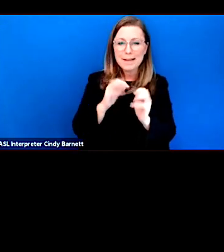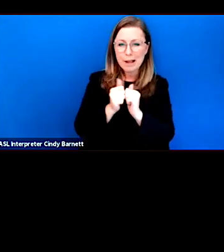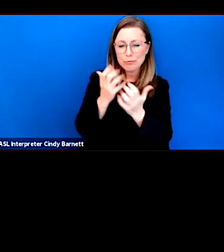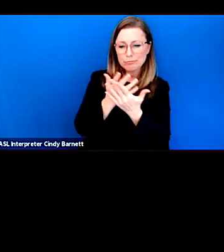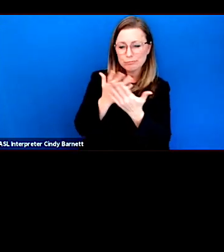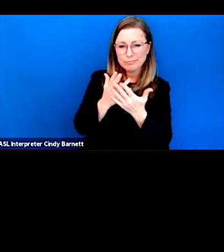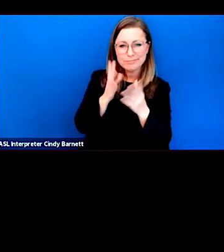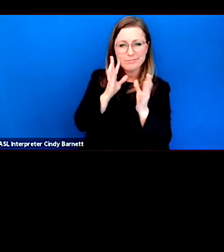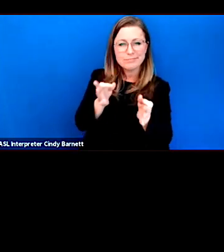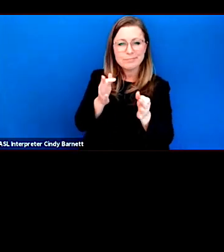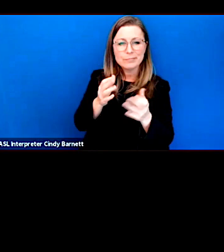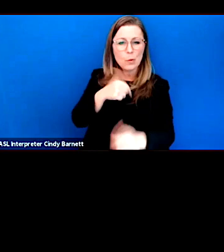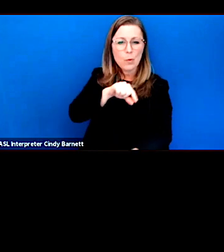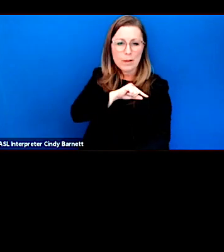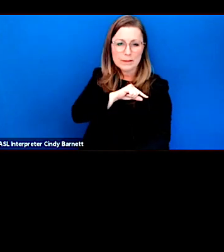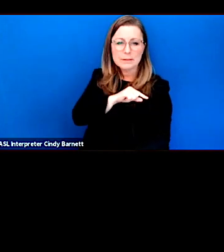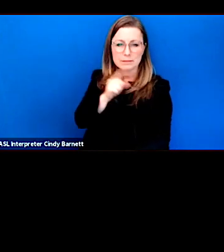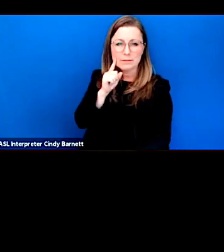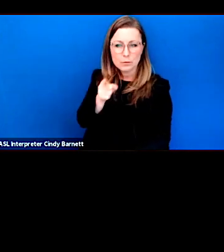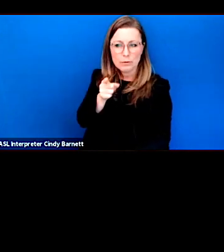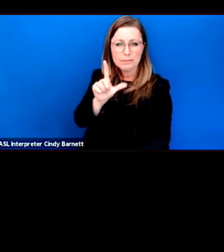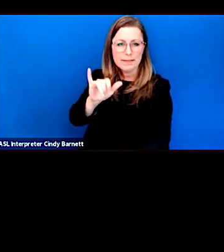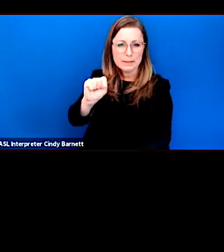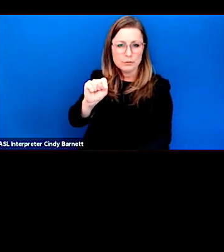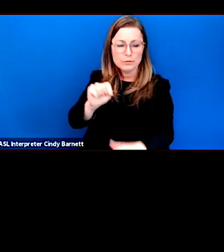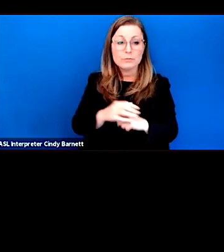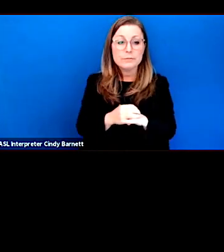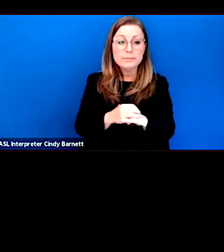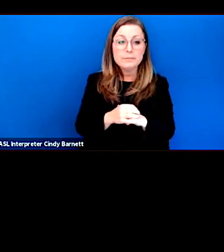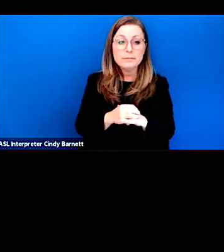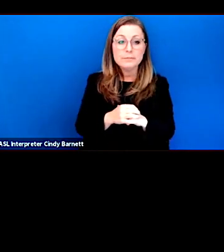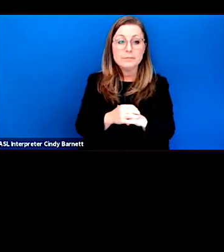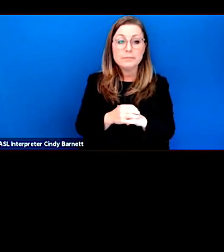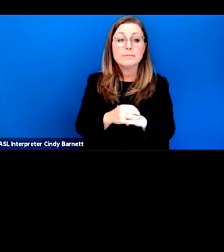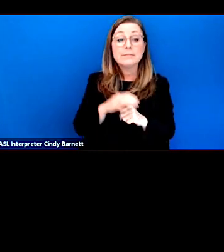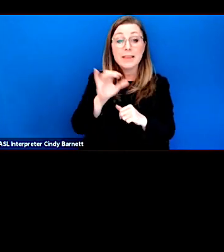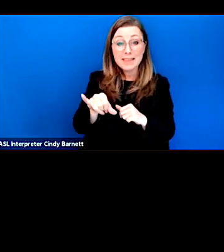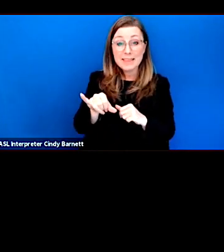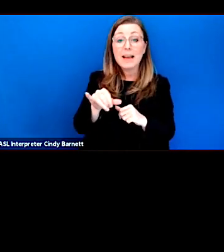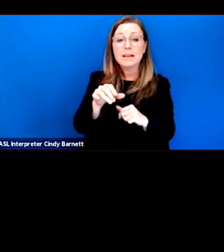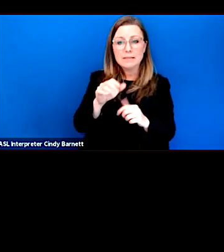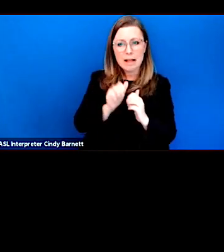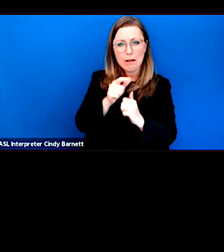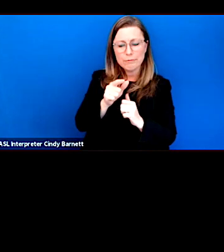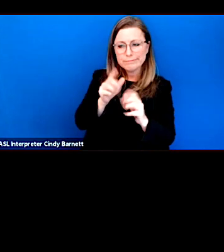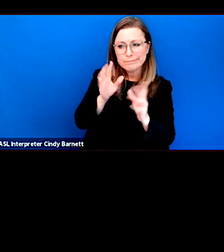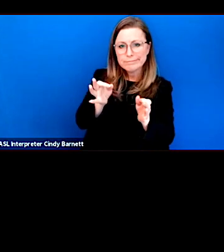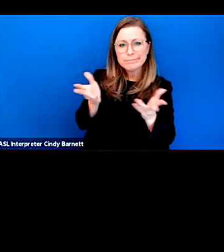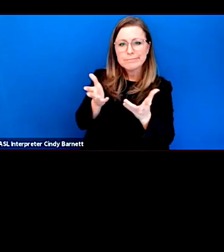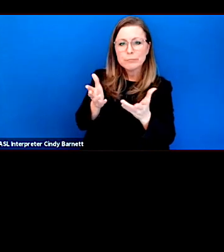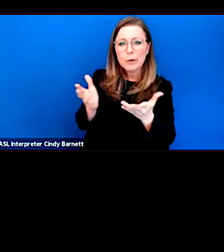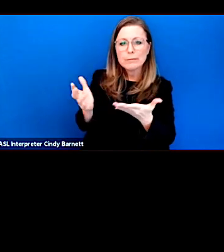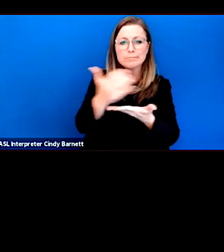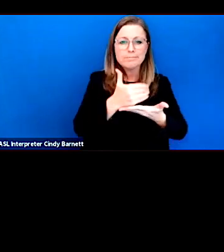These criteria support the identification of literature to include in the metasynthesis. They are a little different from each